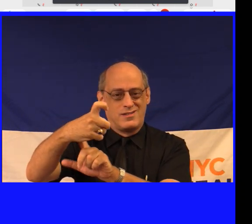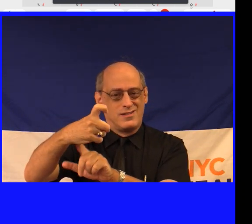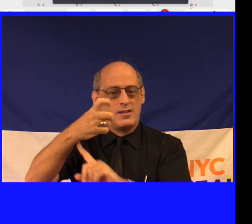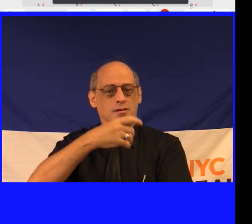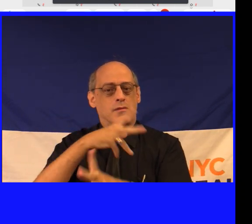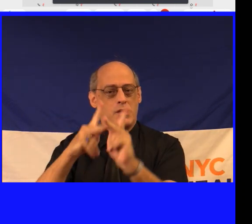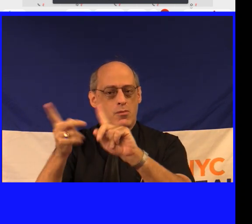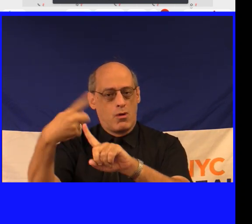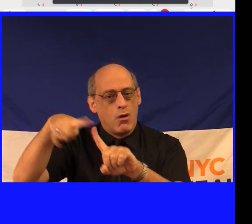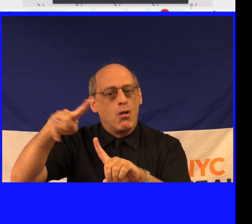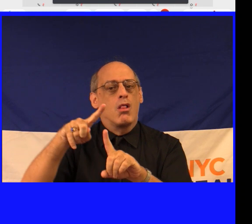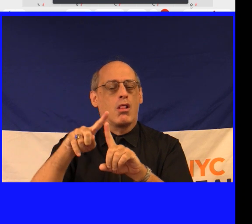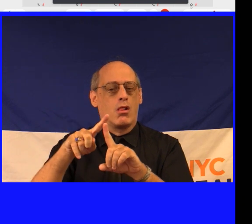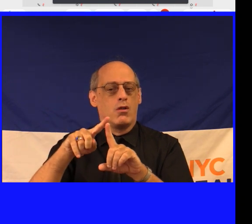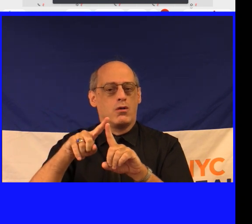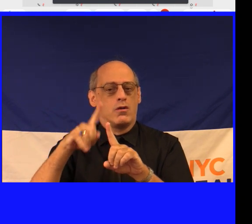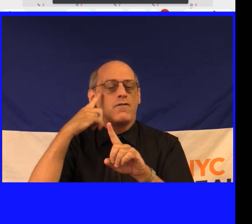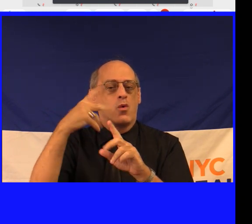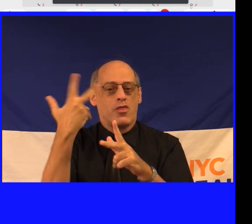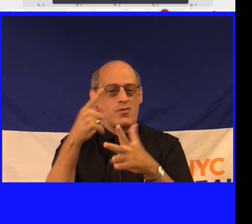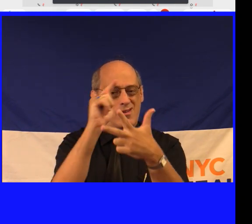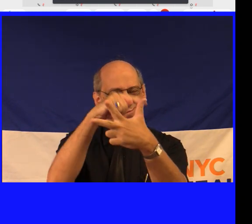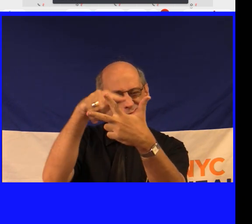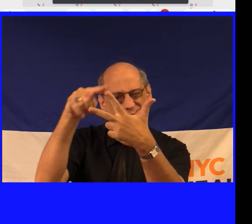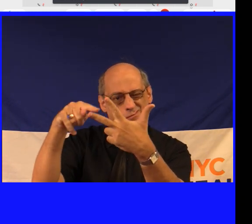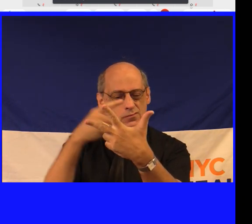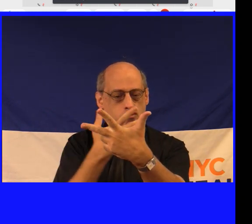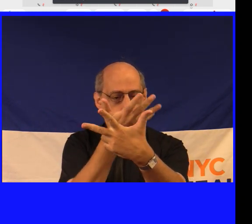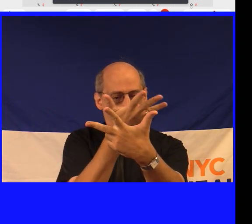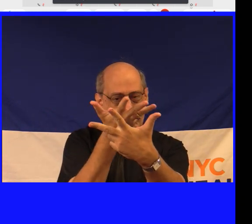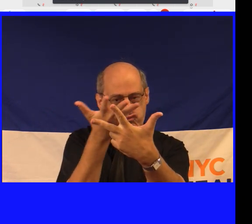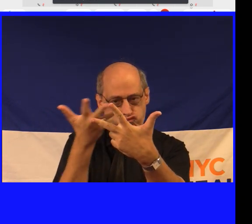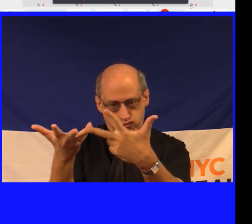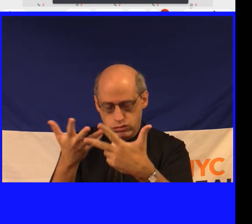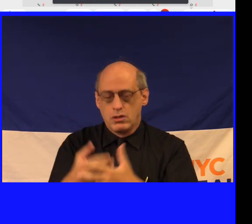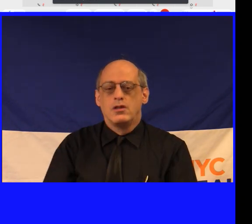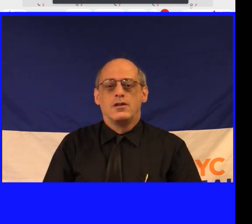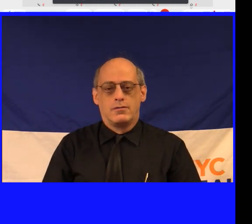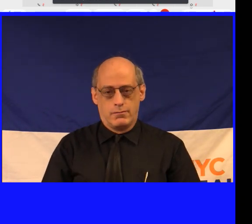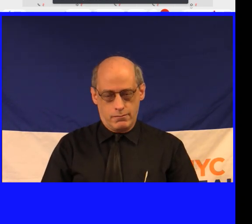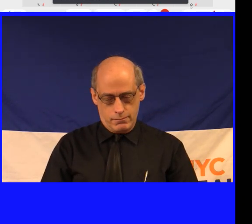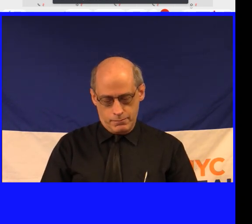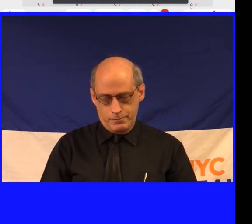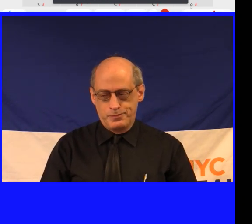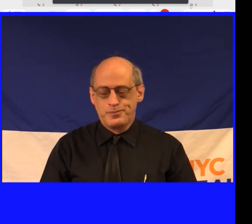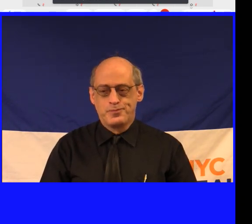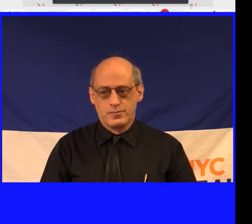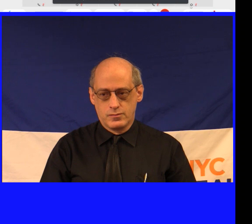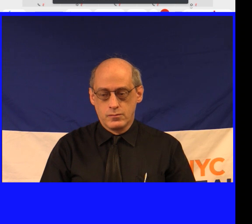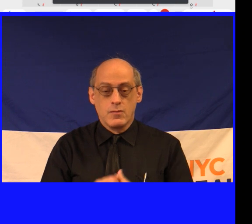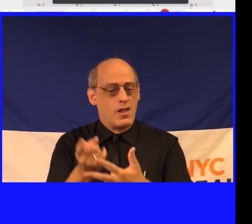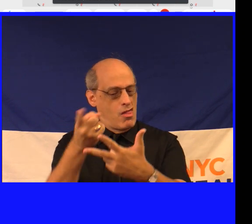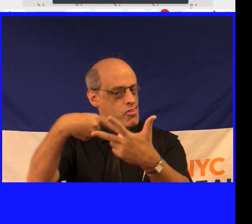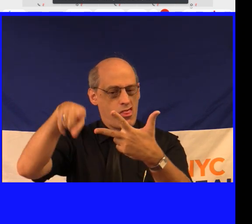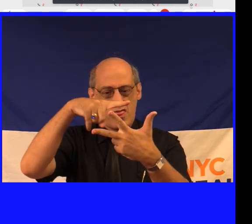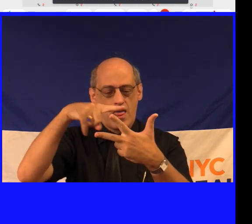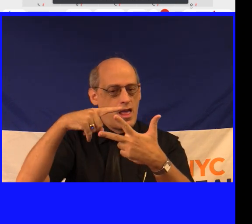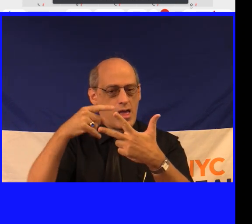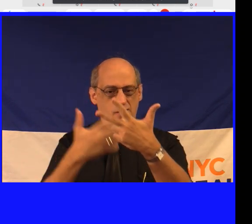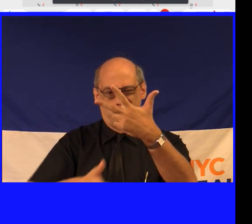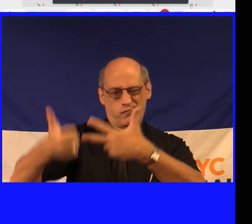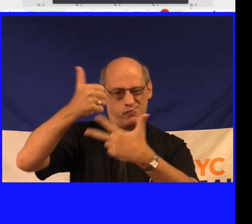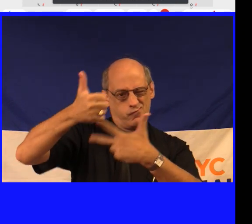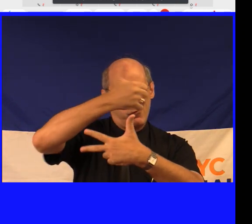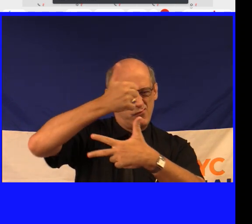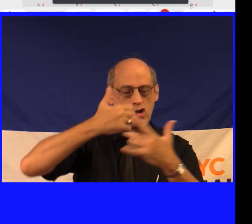auxiliary members, the presidents of the 3 sites that they visited or they had meetings with. And they were very